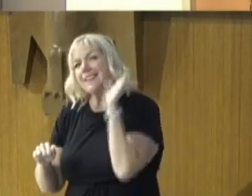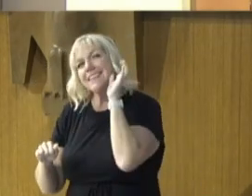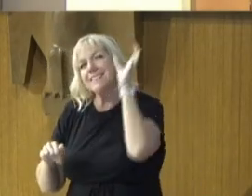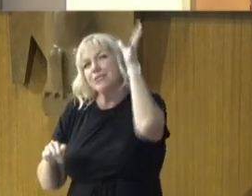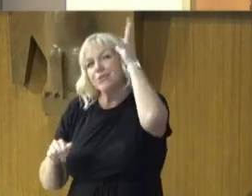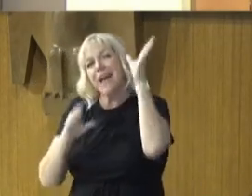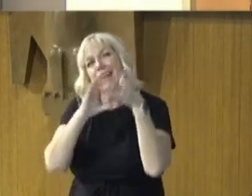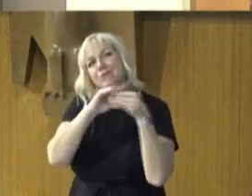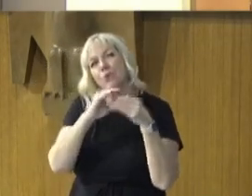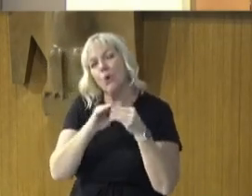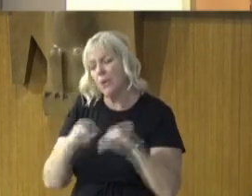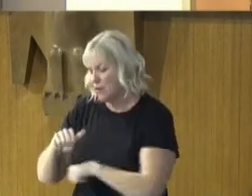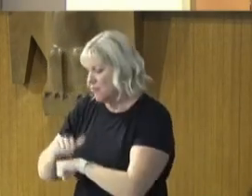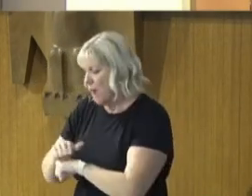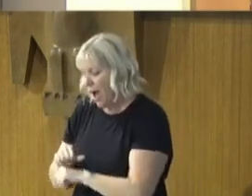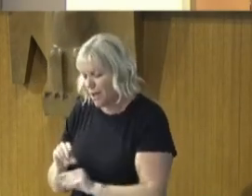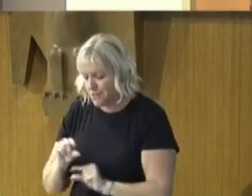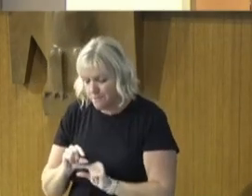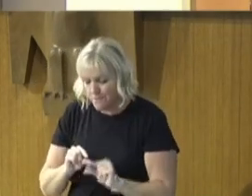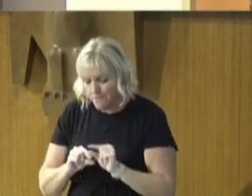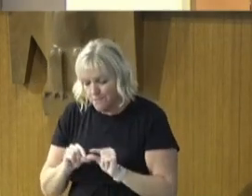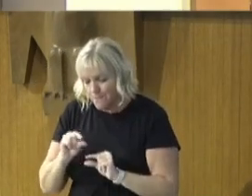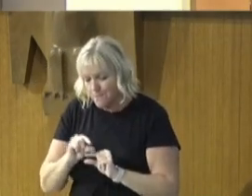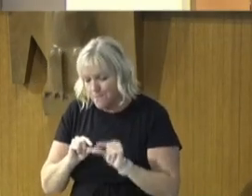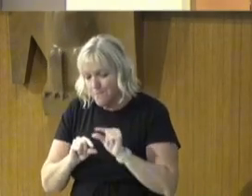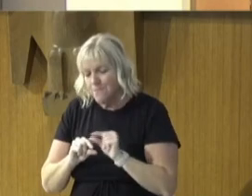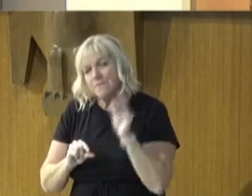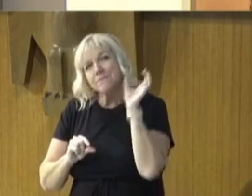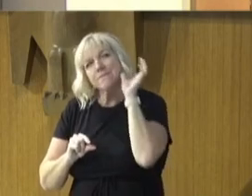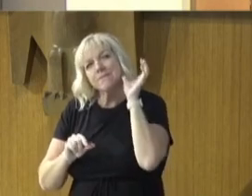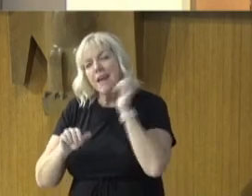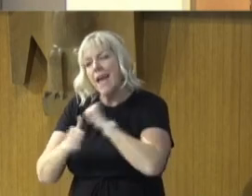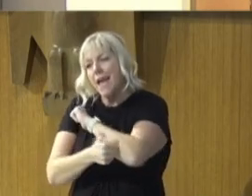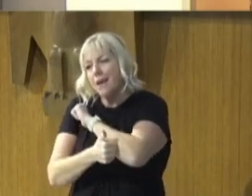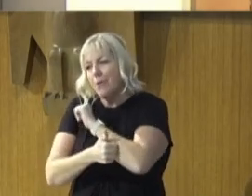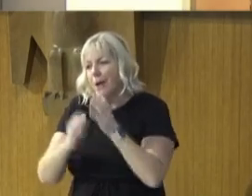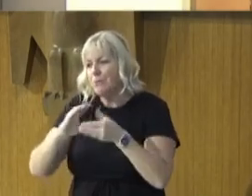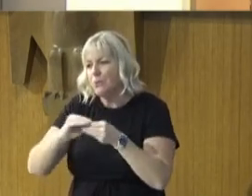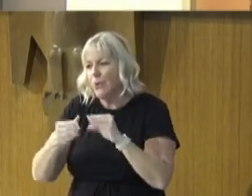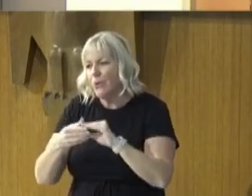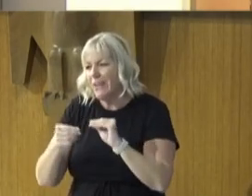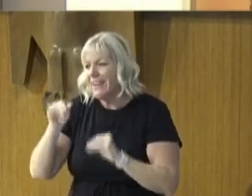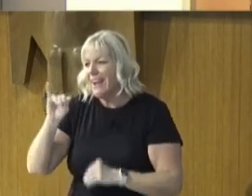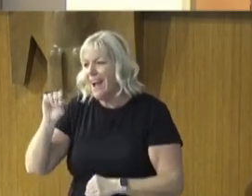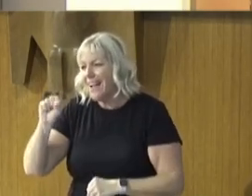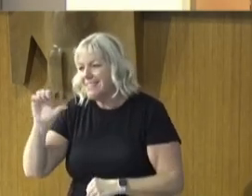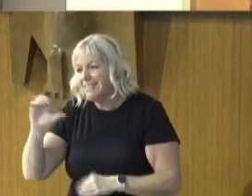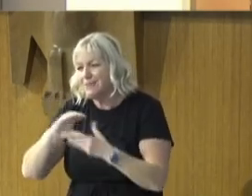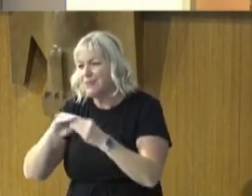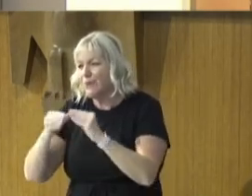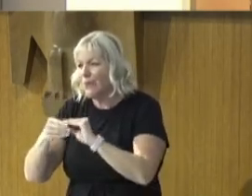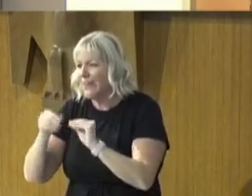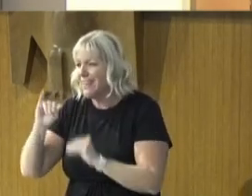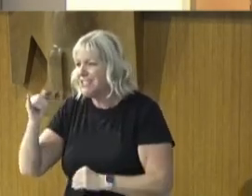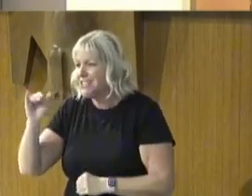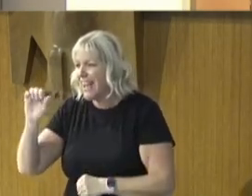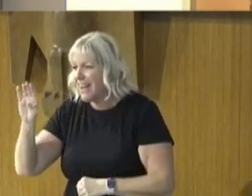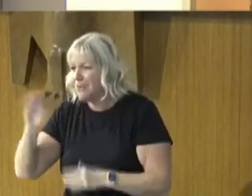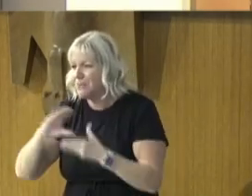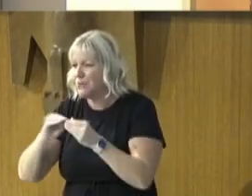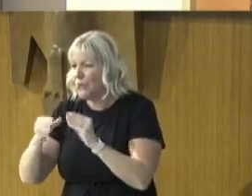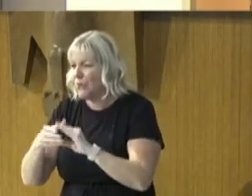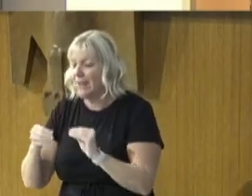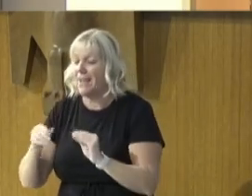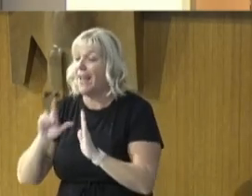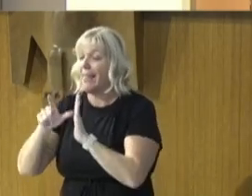to these stories of Abraham and Isaac and Jacob. And the next time he